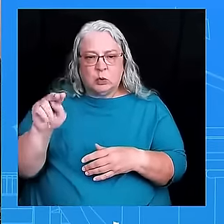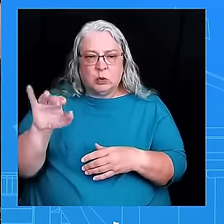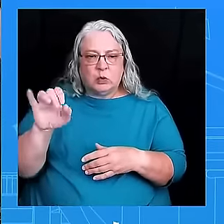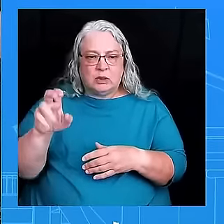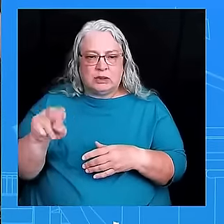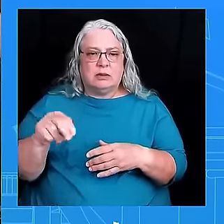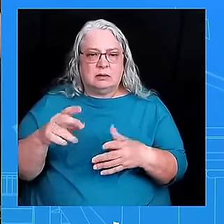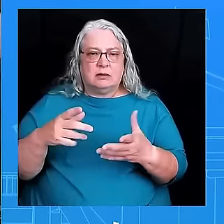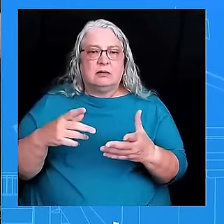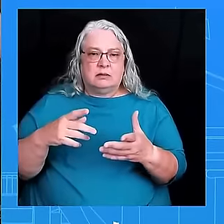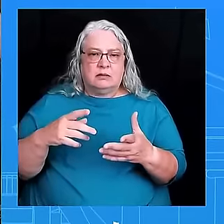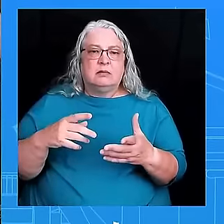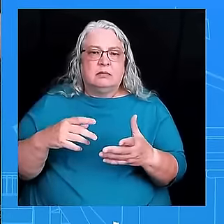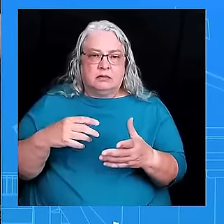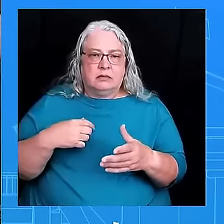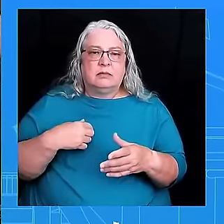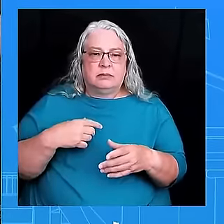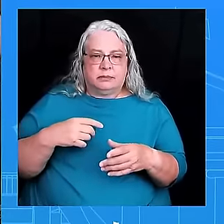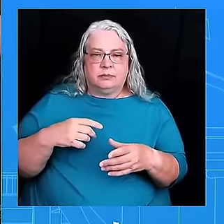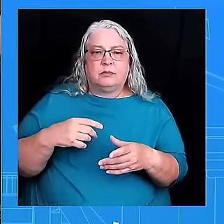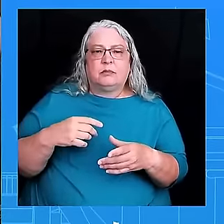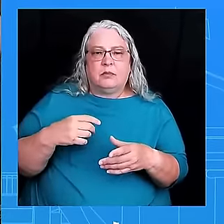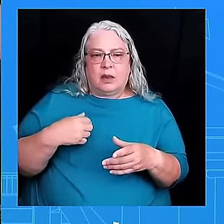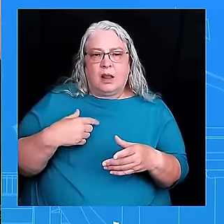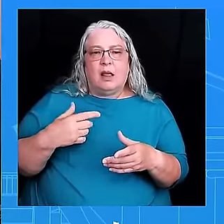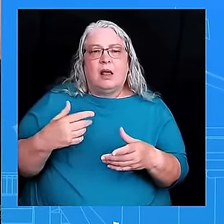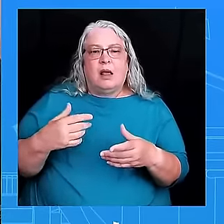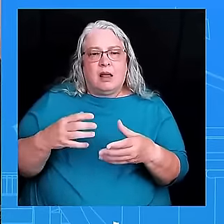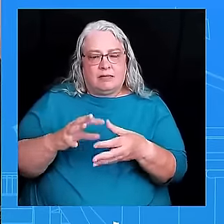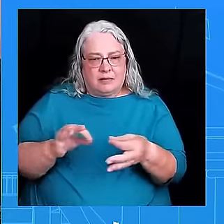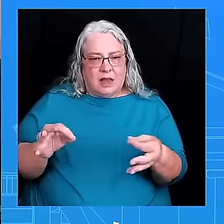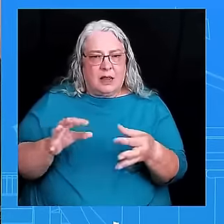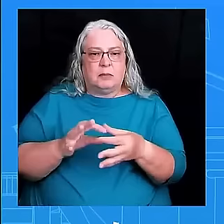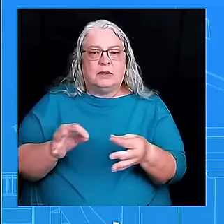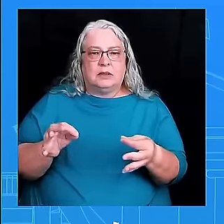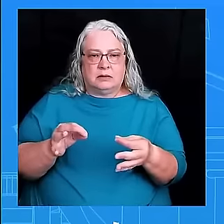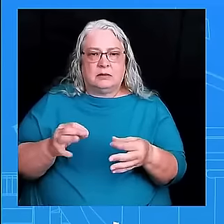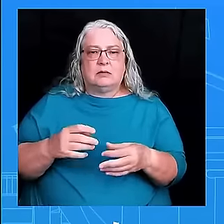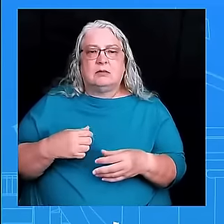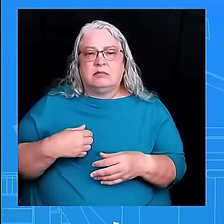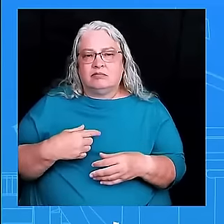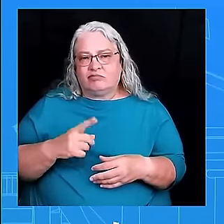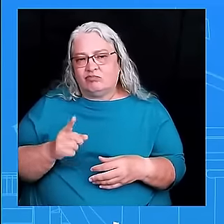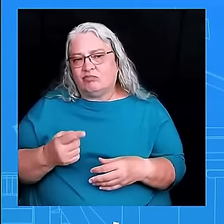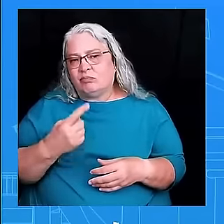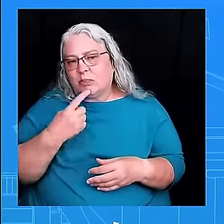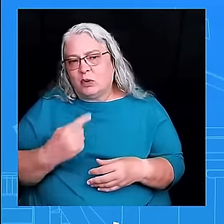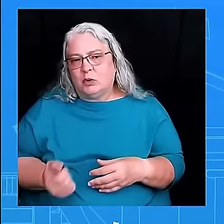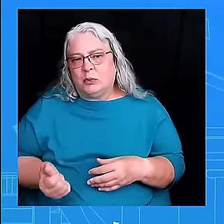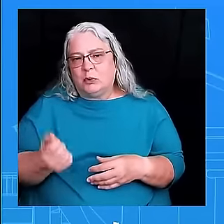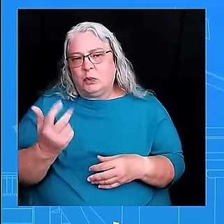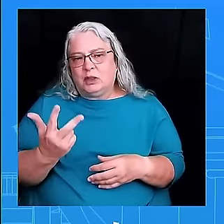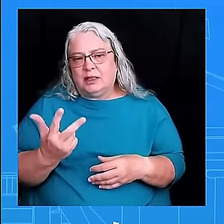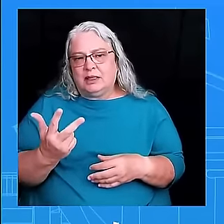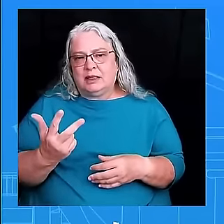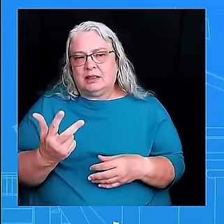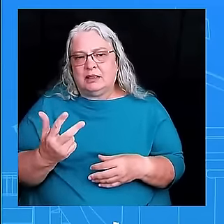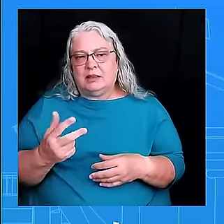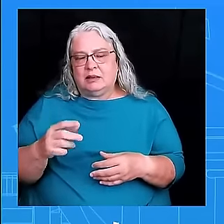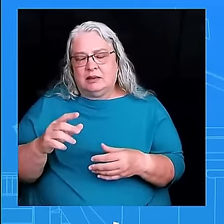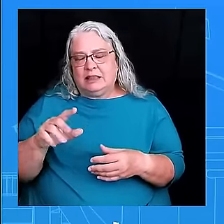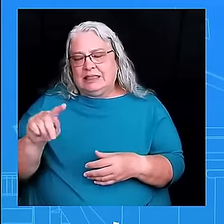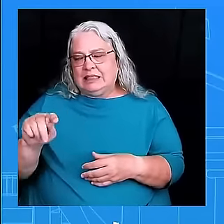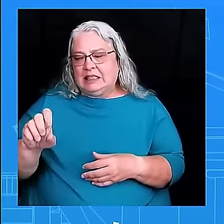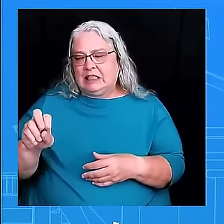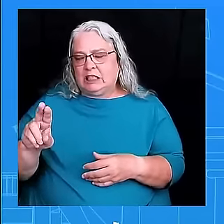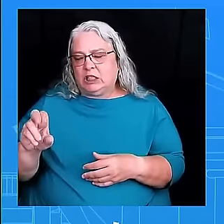World Trade Center illnesses." Does the administration have a message for them? Look, our hearts go out. I mean, not much more than I can add